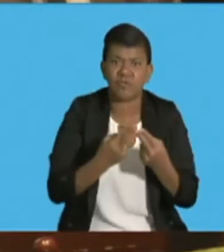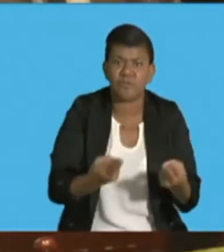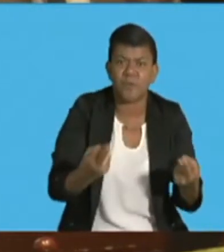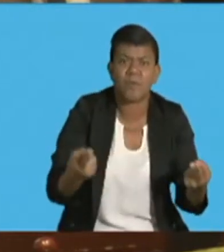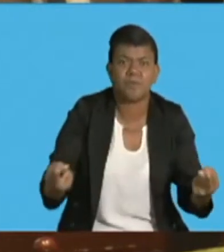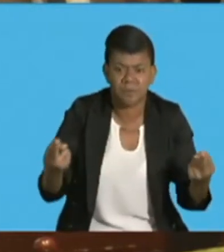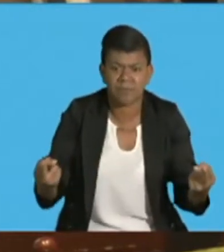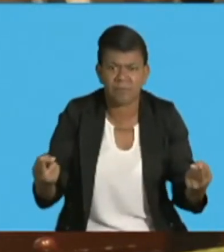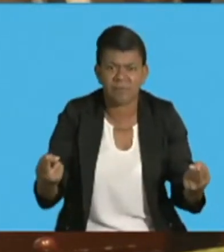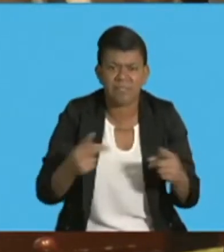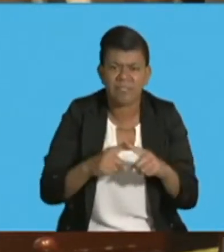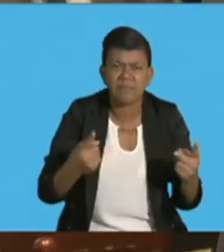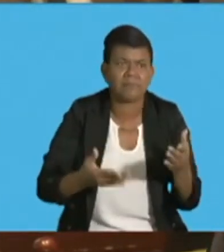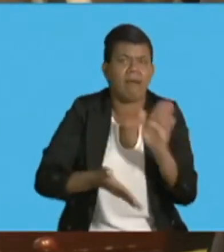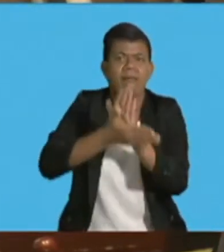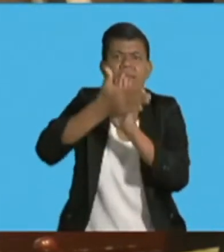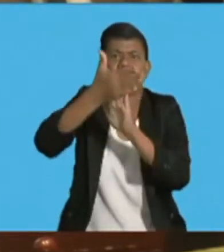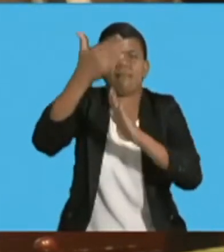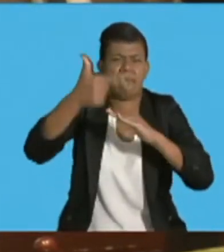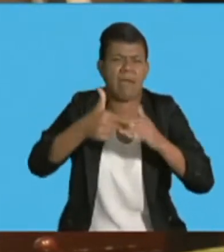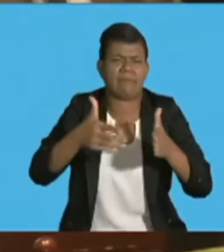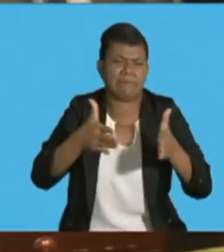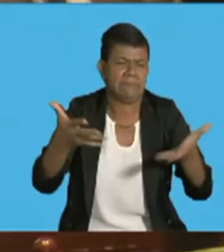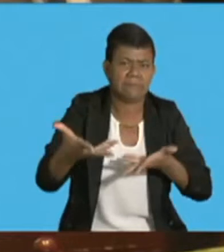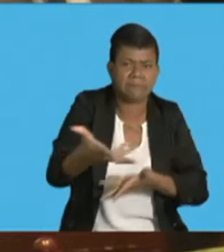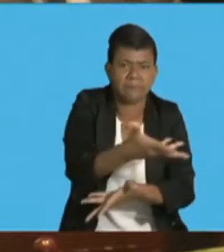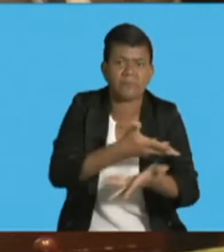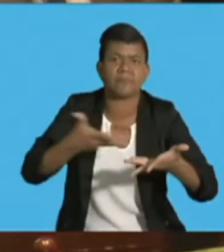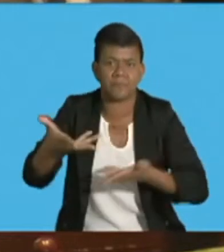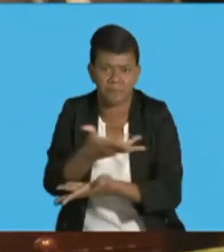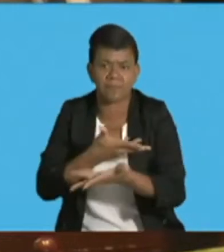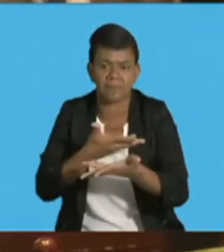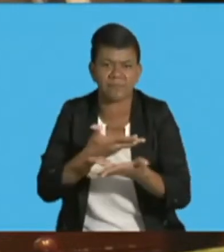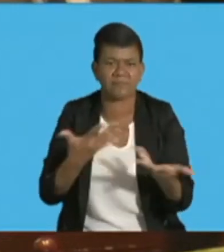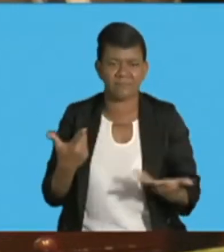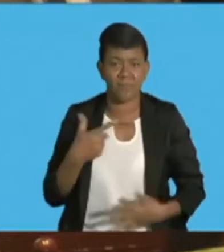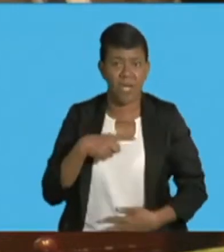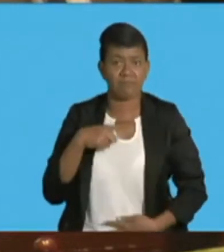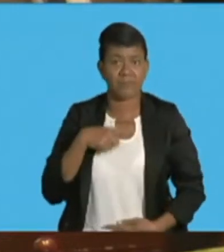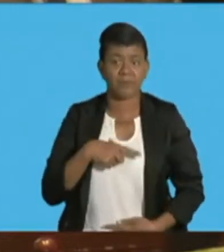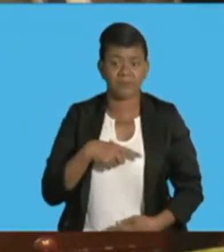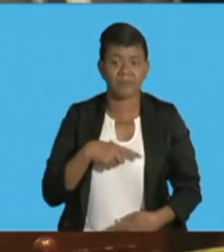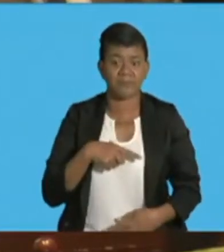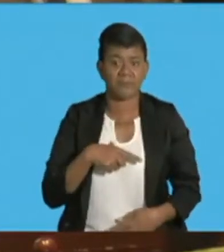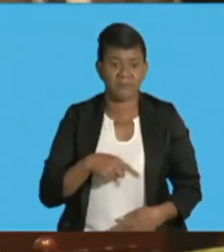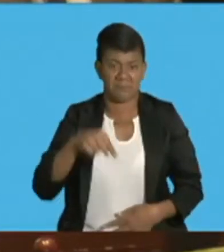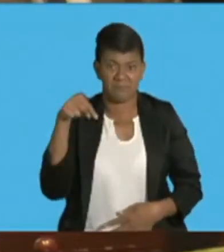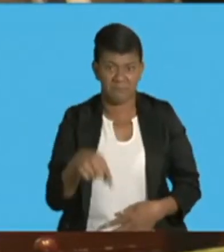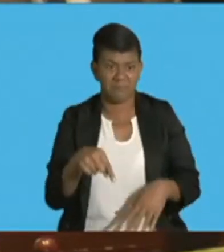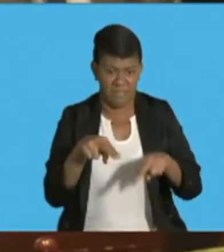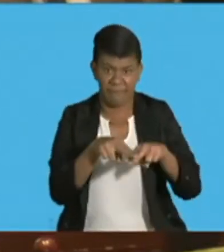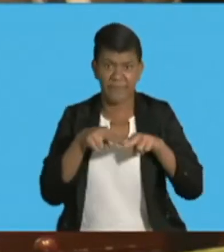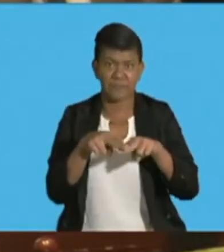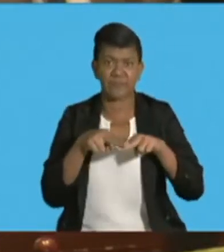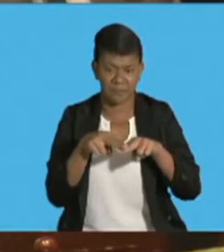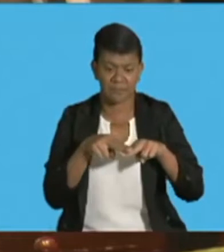high-level forum. Mr. Speaker, sir, as a matter of interest, because of the chairing of the World Bank and IMF, Fiji has also chaired the Joint